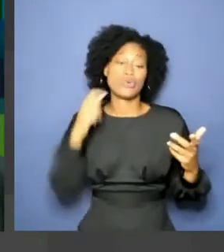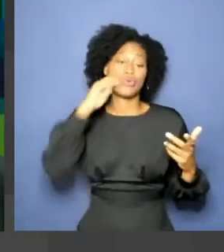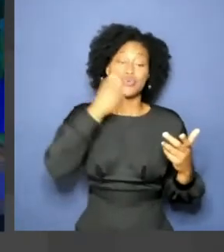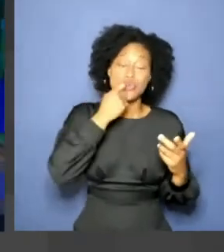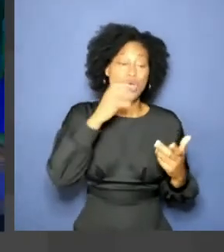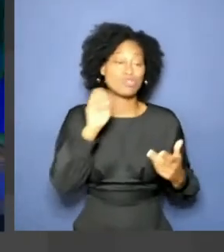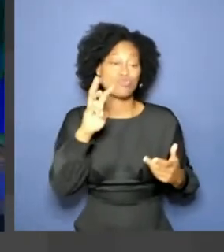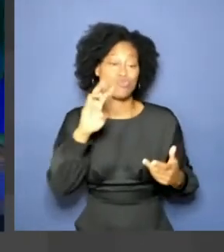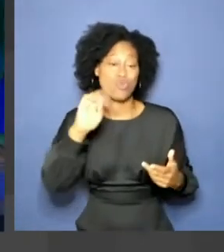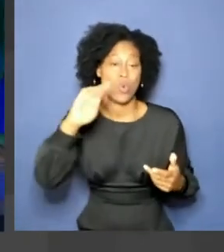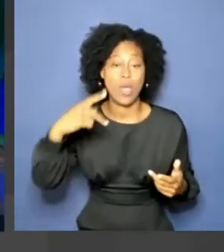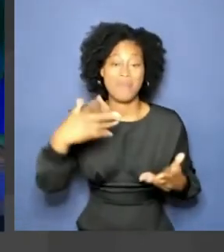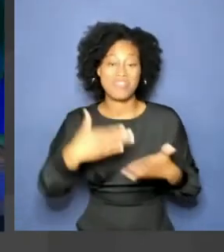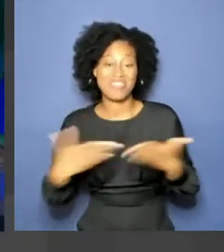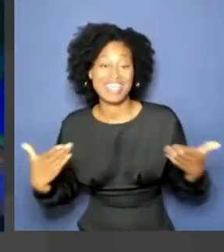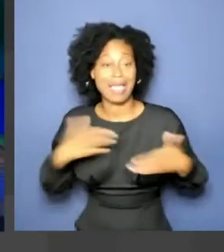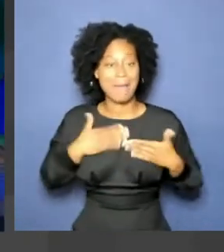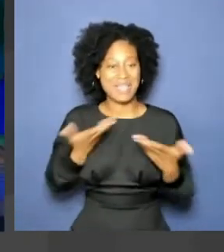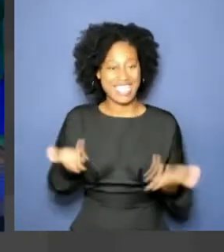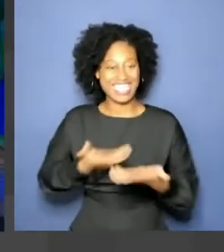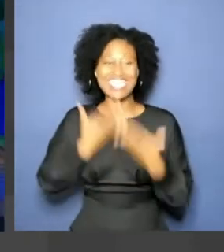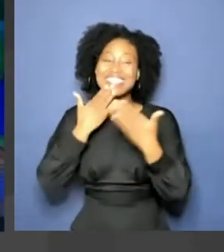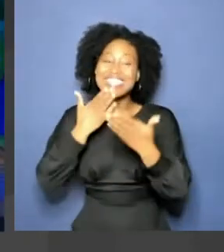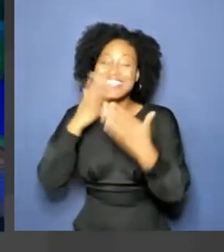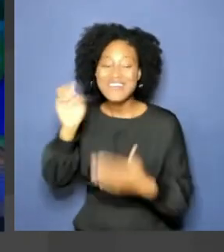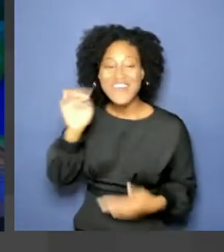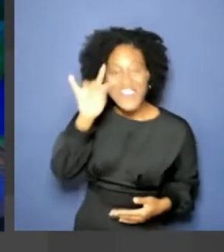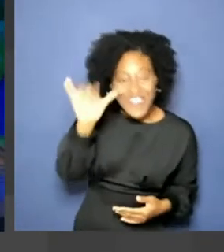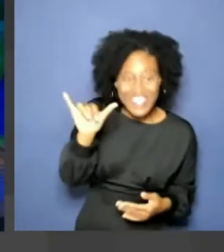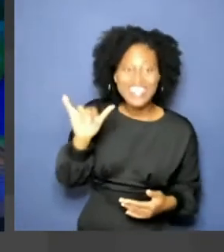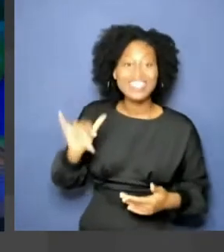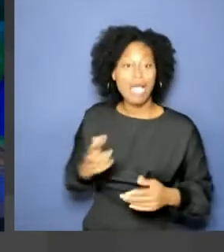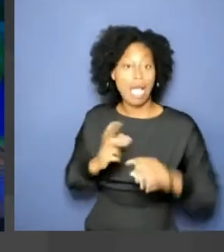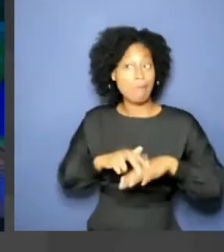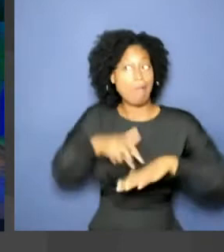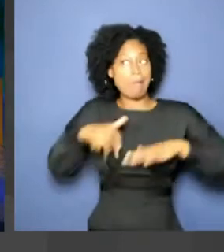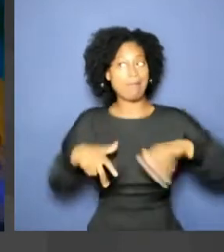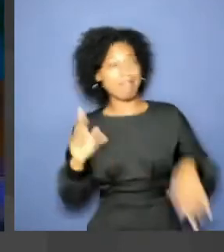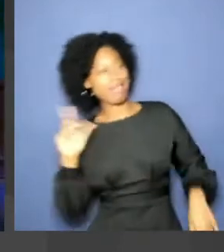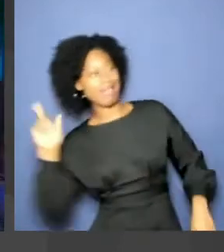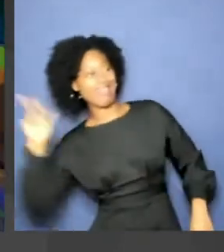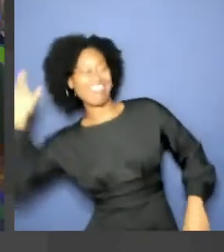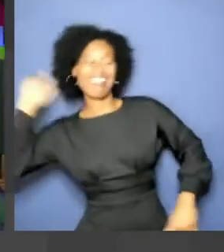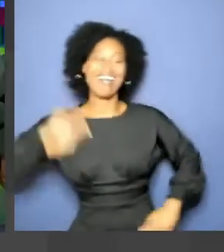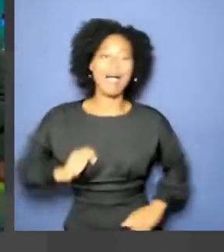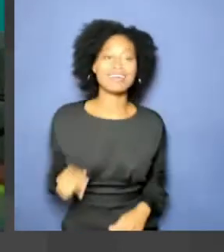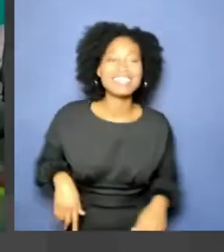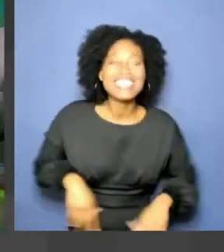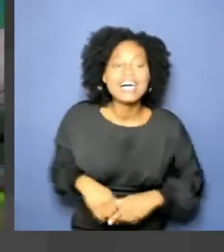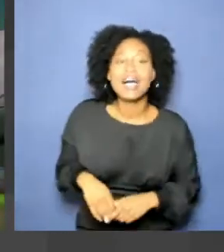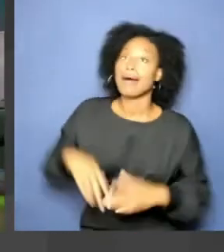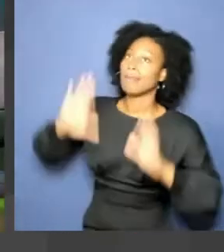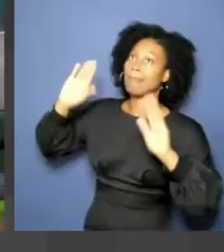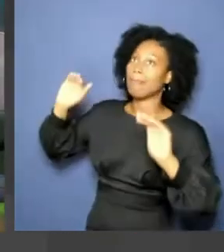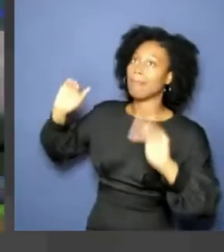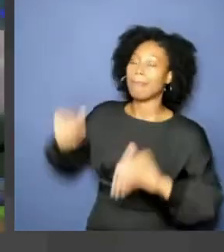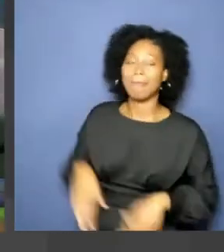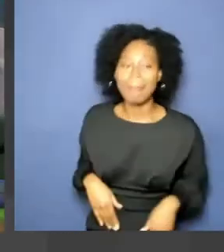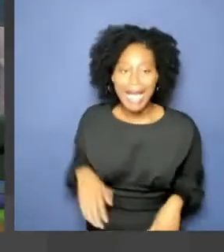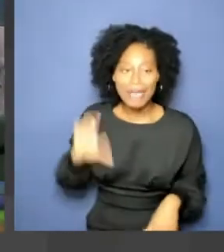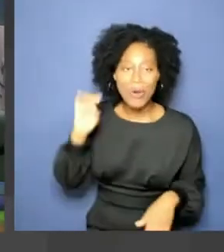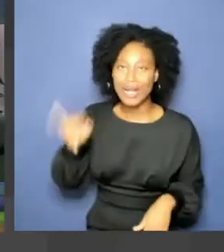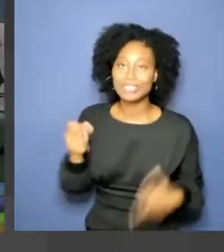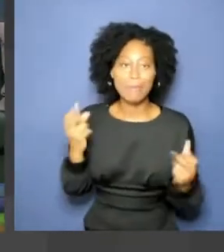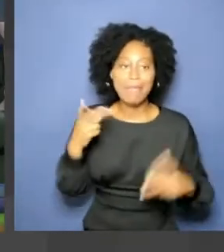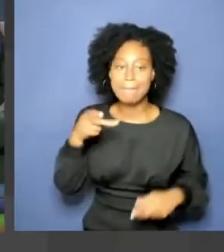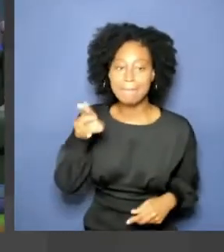things. Yeah, happy to be here. Thank you, Corey. Thank you, Corey. Of course. I'm just going to hop on out of here. Bye, Corey. So many puns.